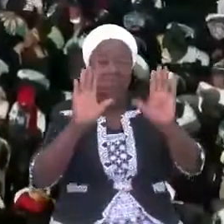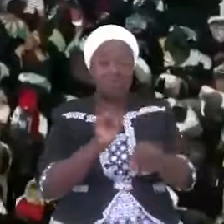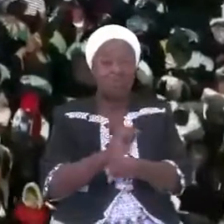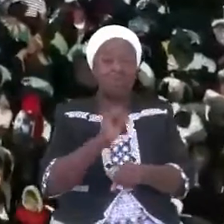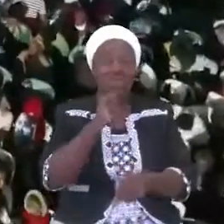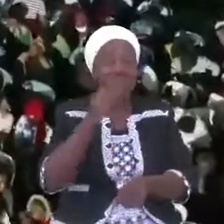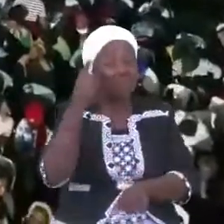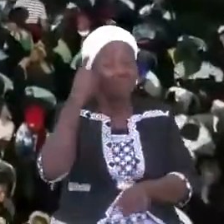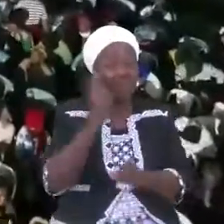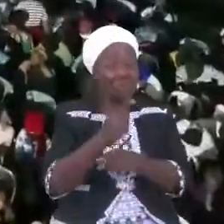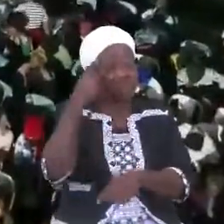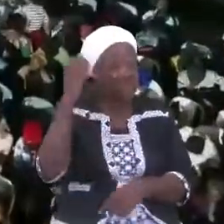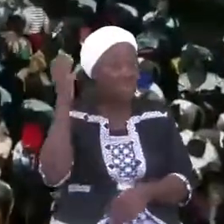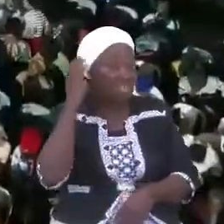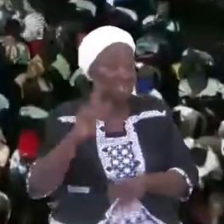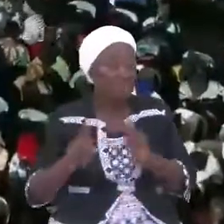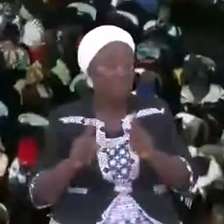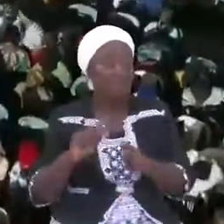Counselors,